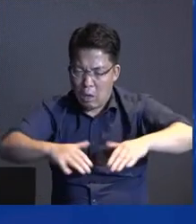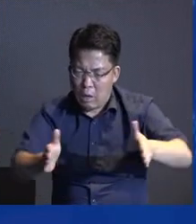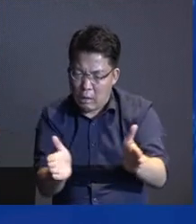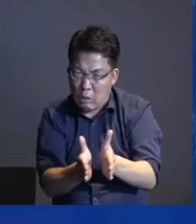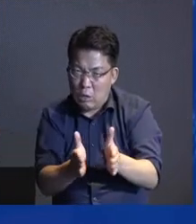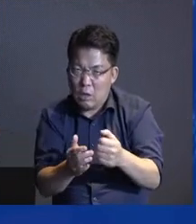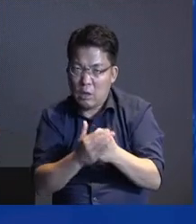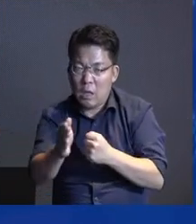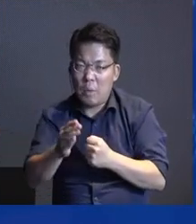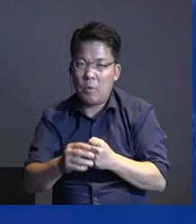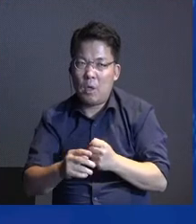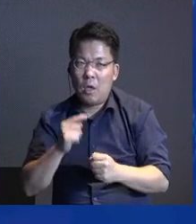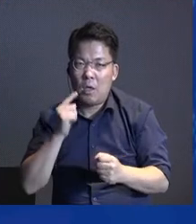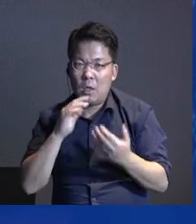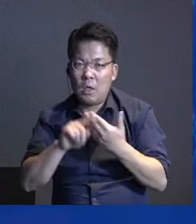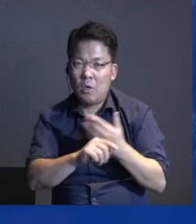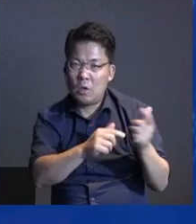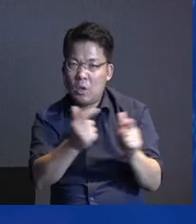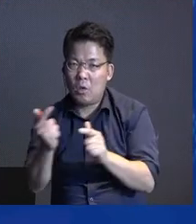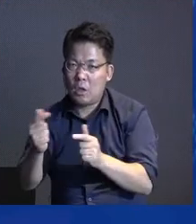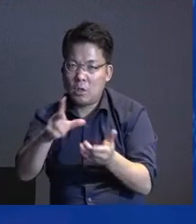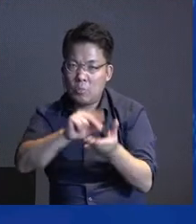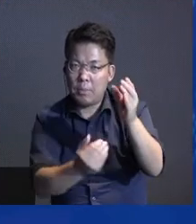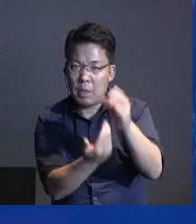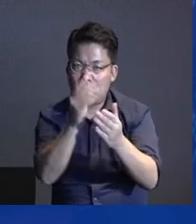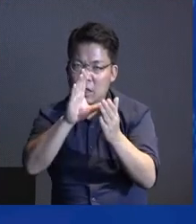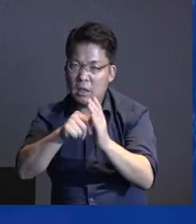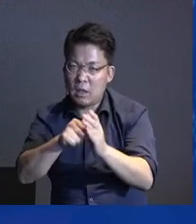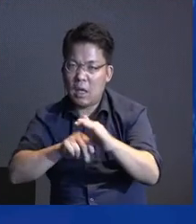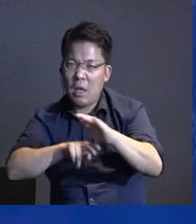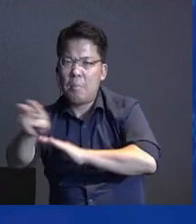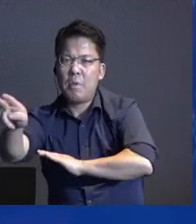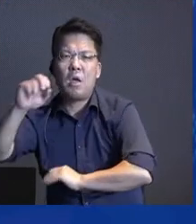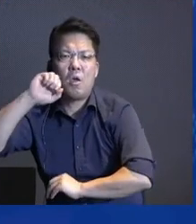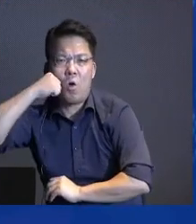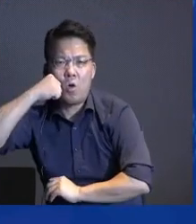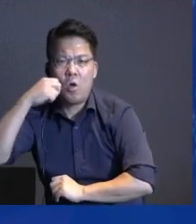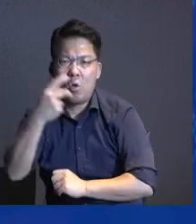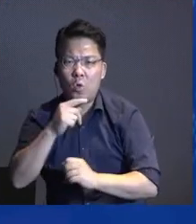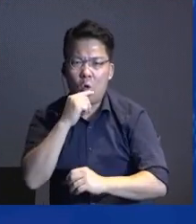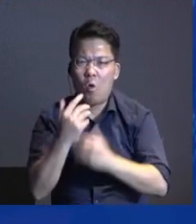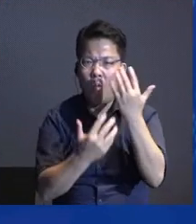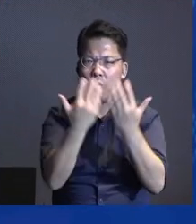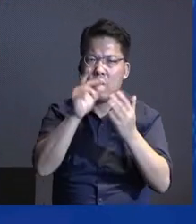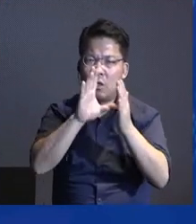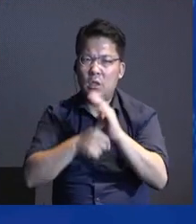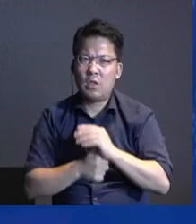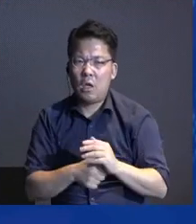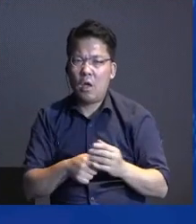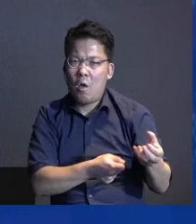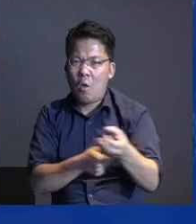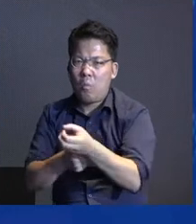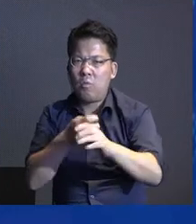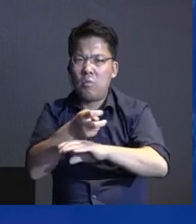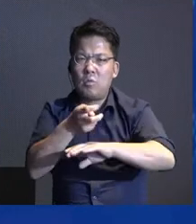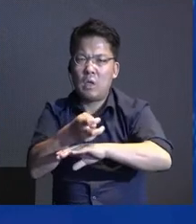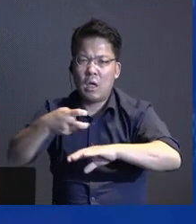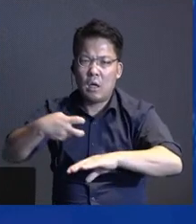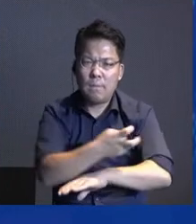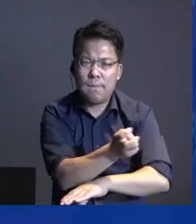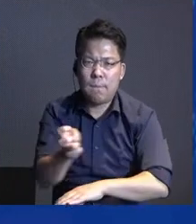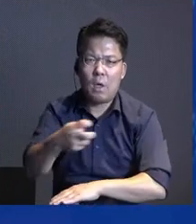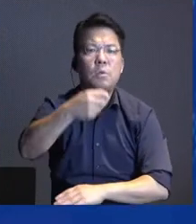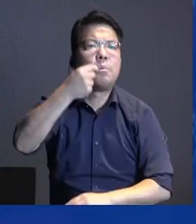challenging to go outside because of the limited access to the neighborhood stores and the physical difficulties